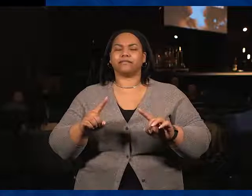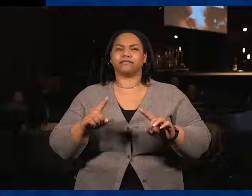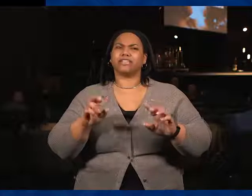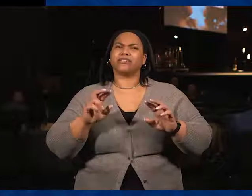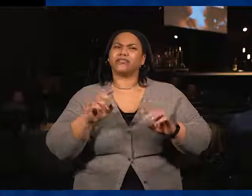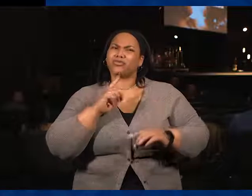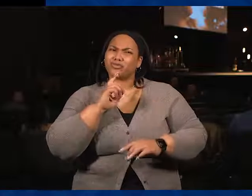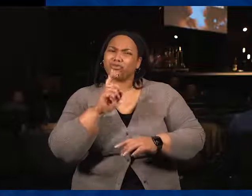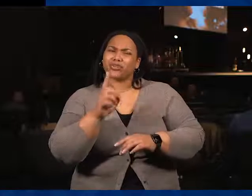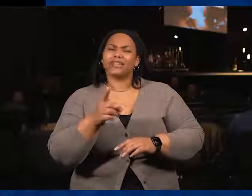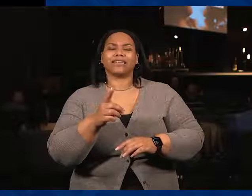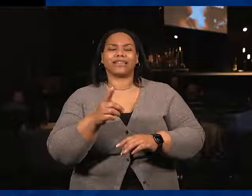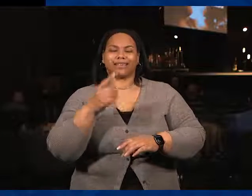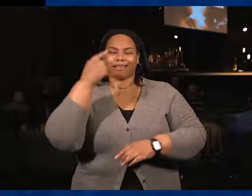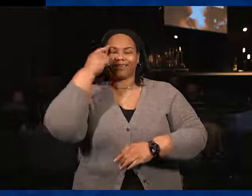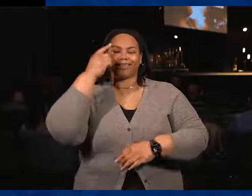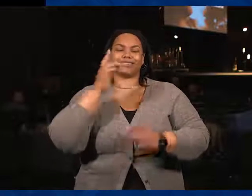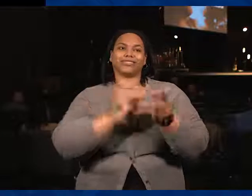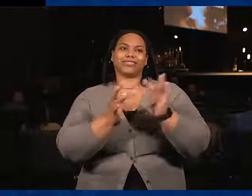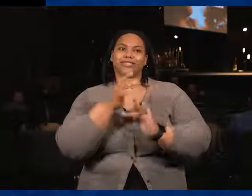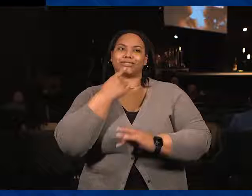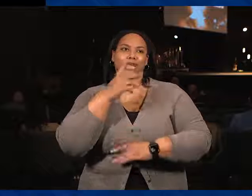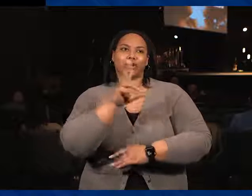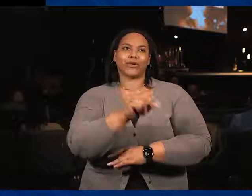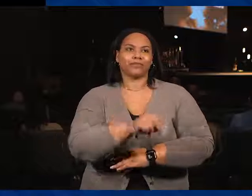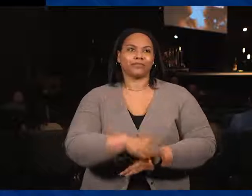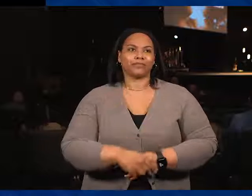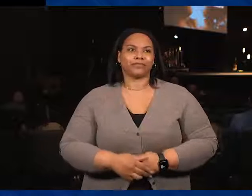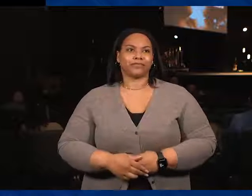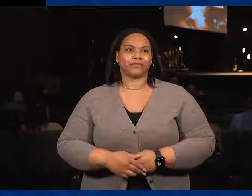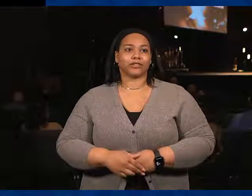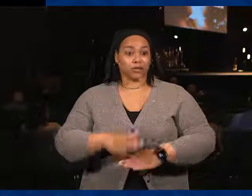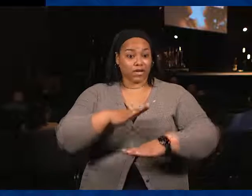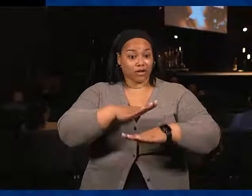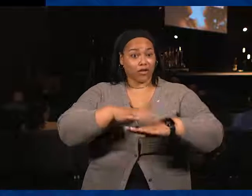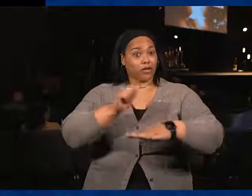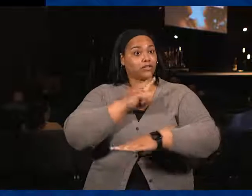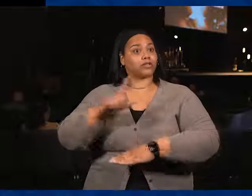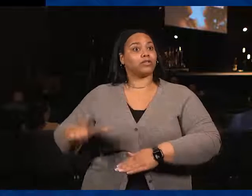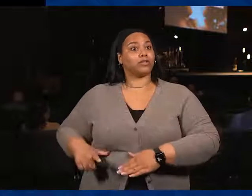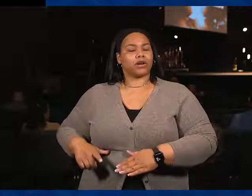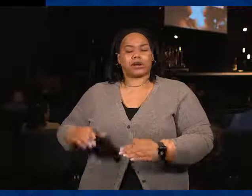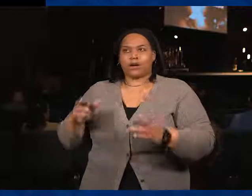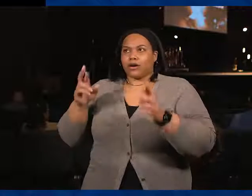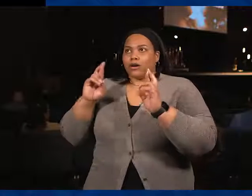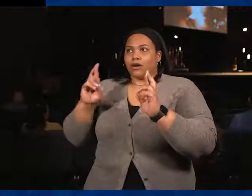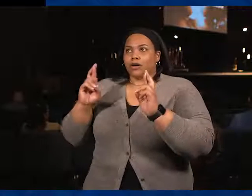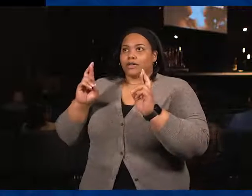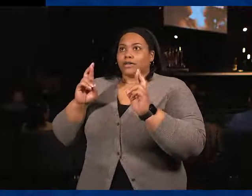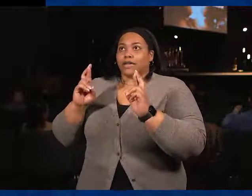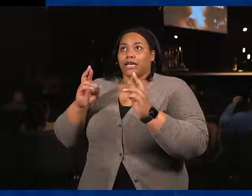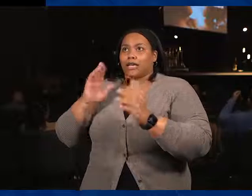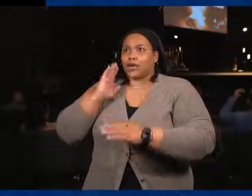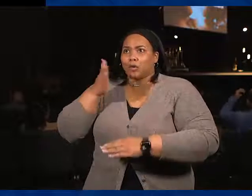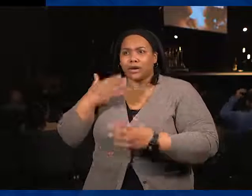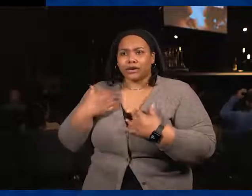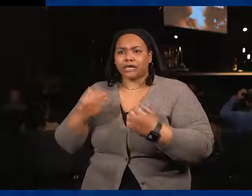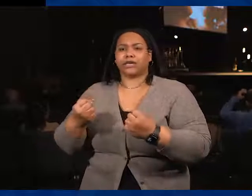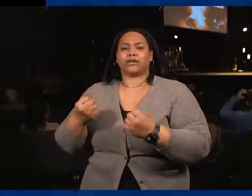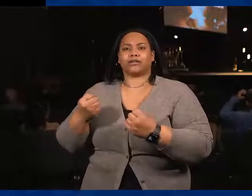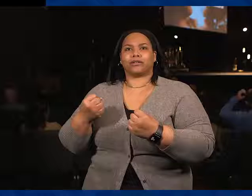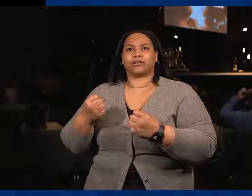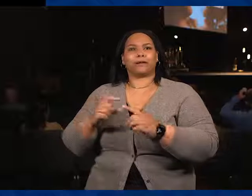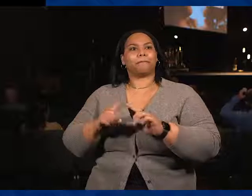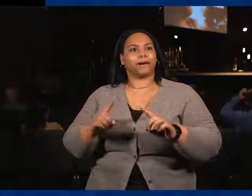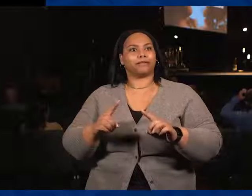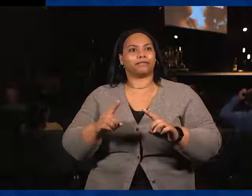He calls on the Lord, hoping the Lord will do what he wants. But he's prepared for God not